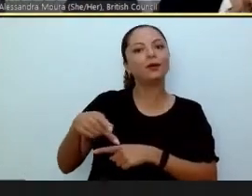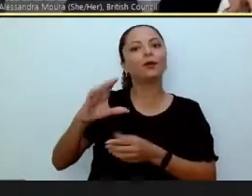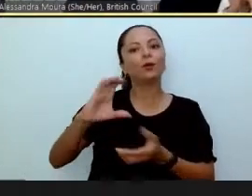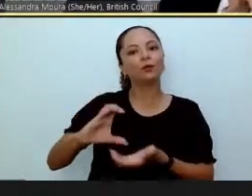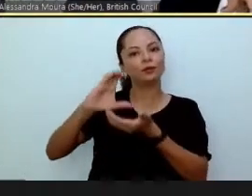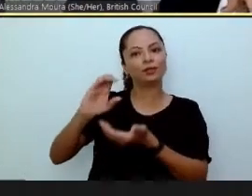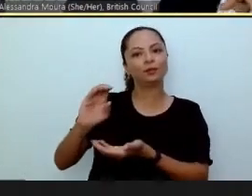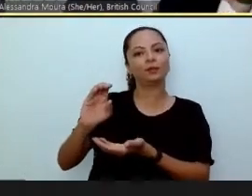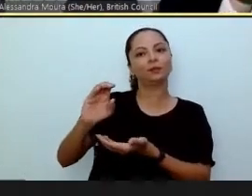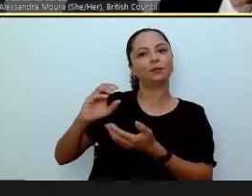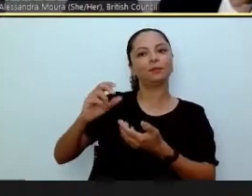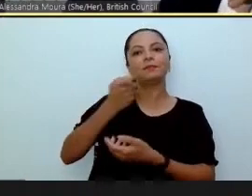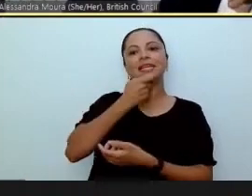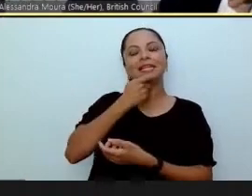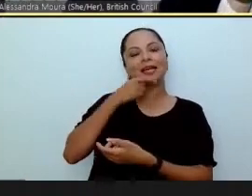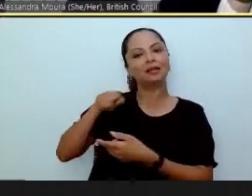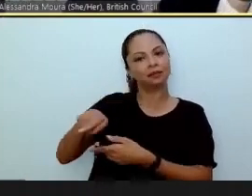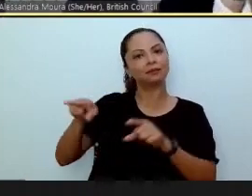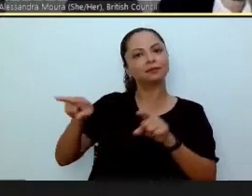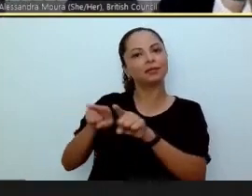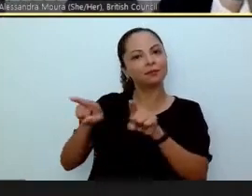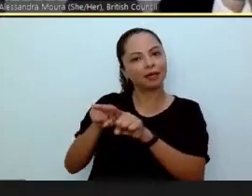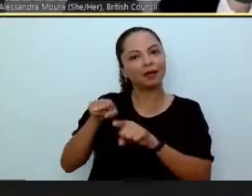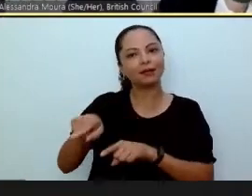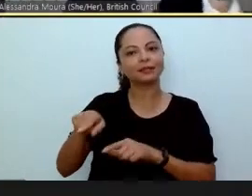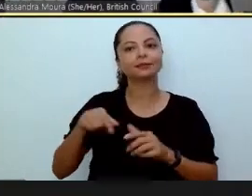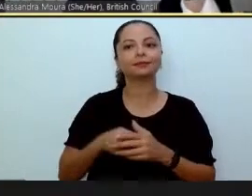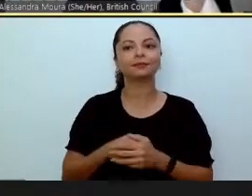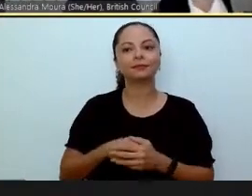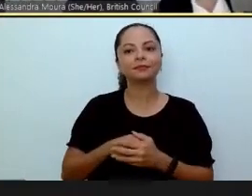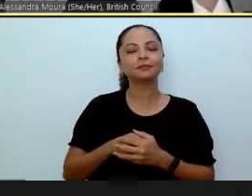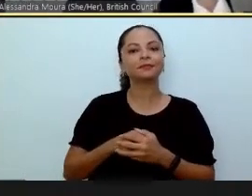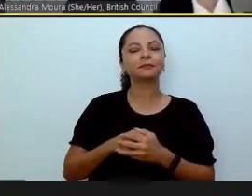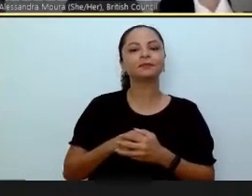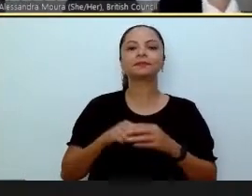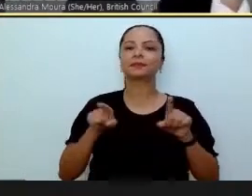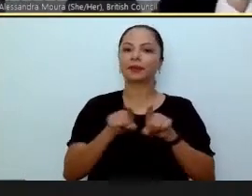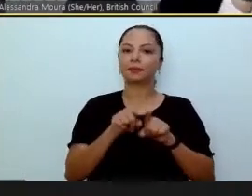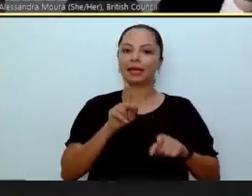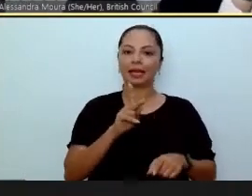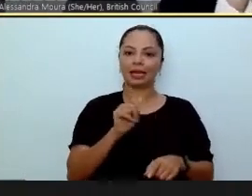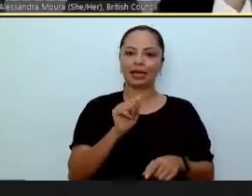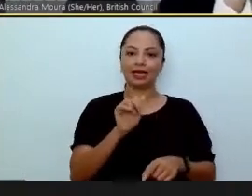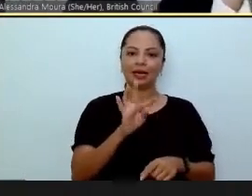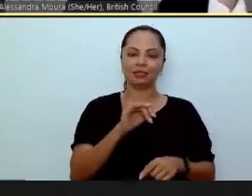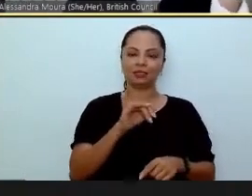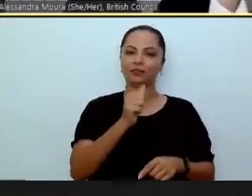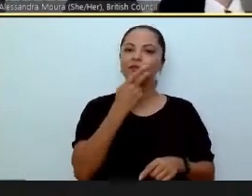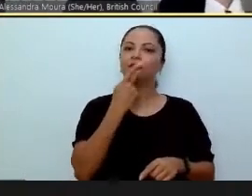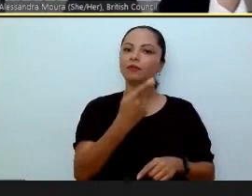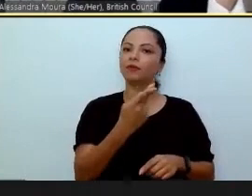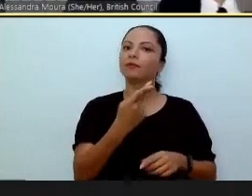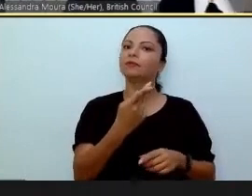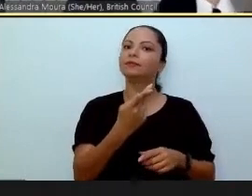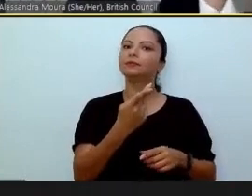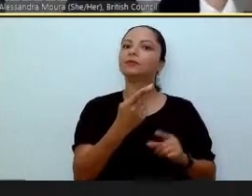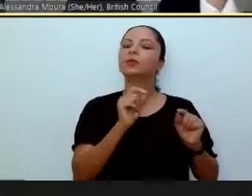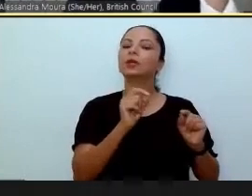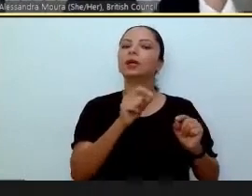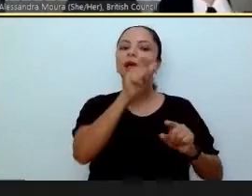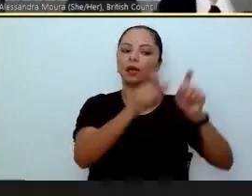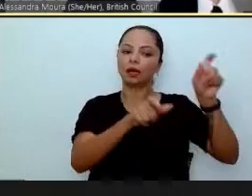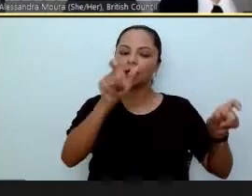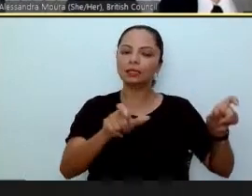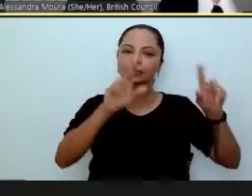beings like to live. Oh, her comment is on the other side. She mentions that human beings likes to